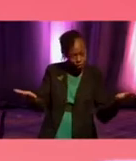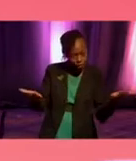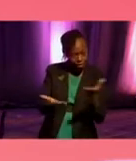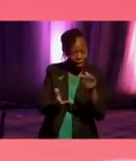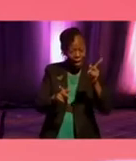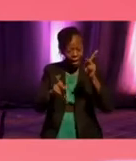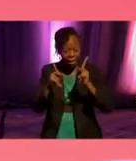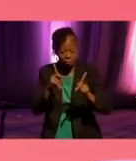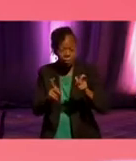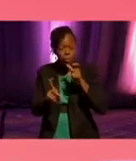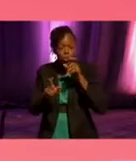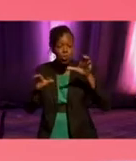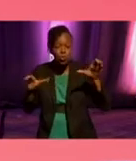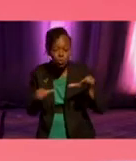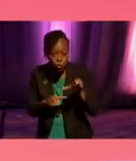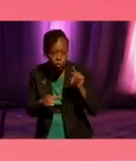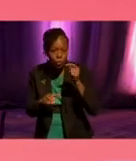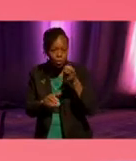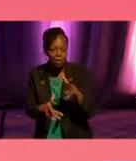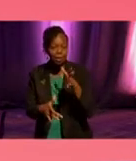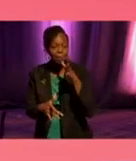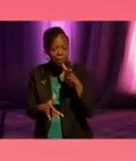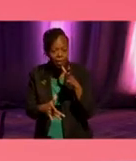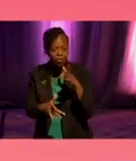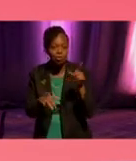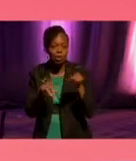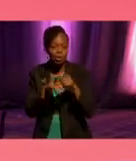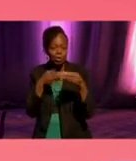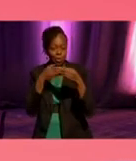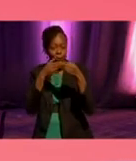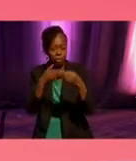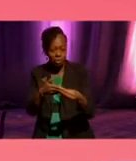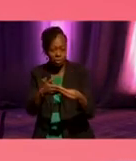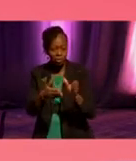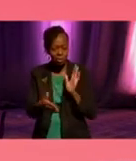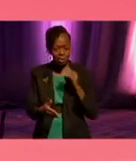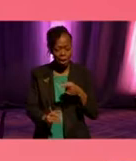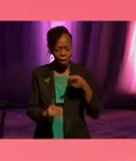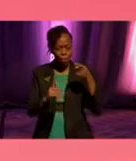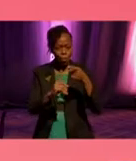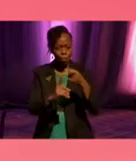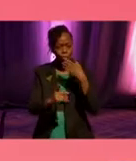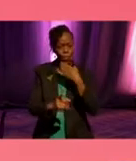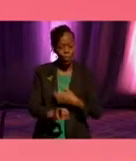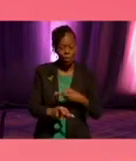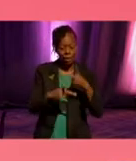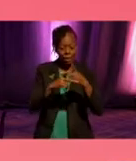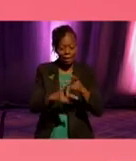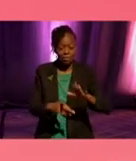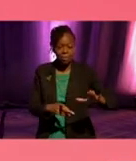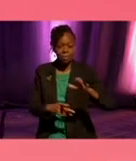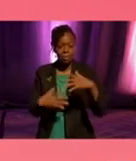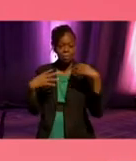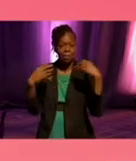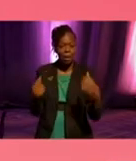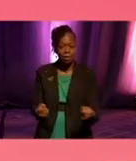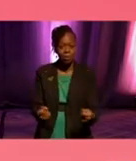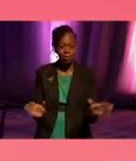mothering lead everything. And we want to keep them healthy. There is no reason that the United